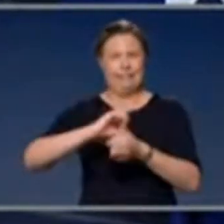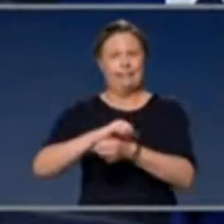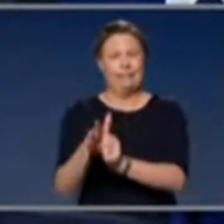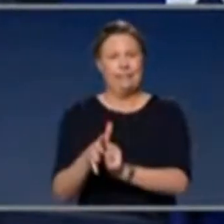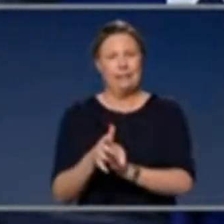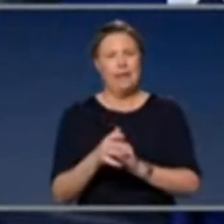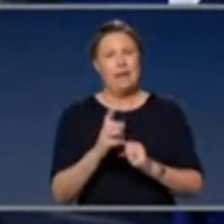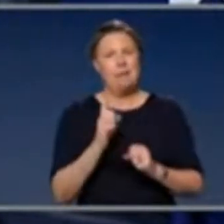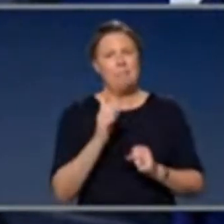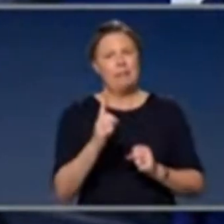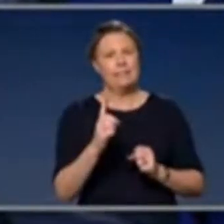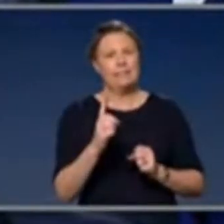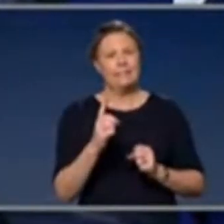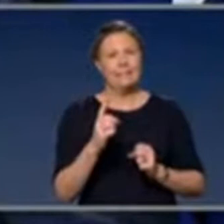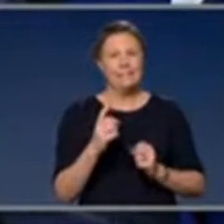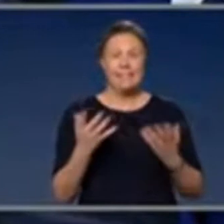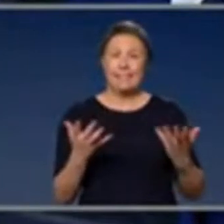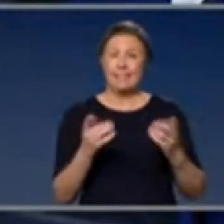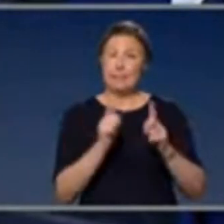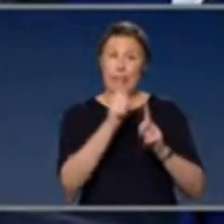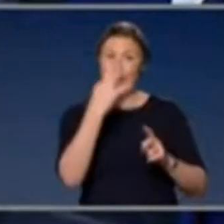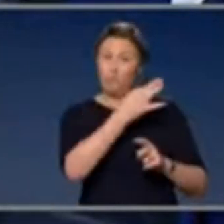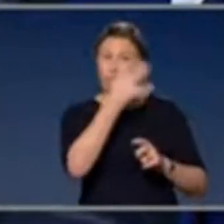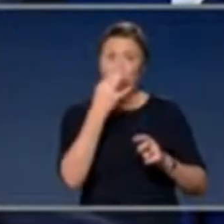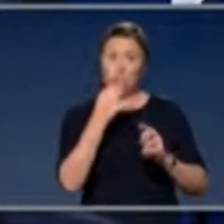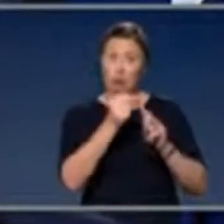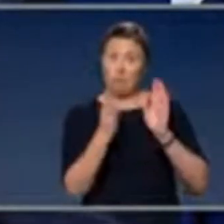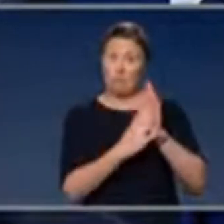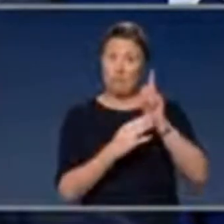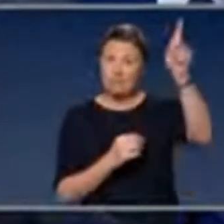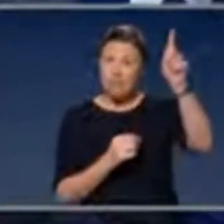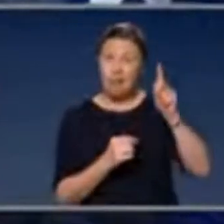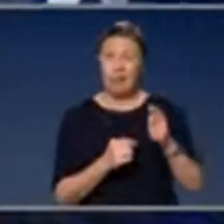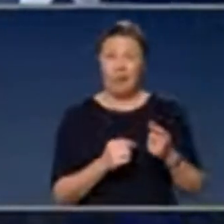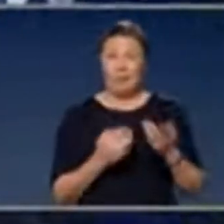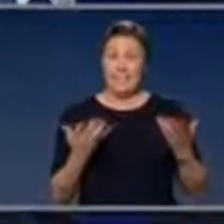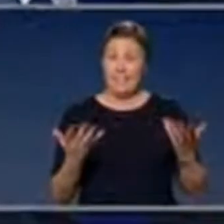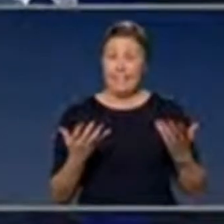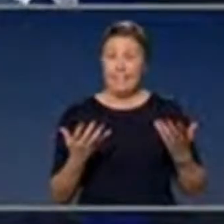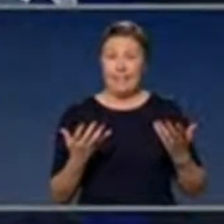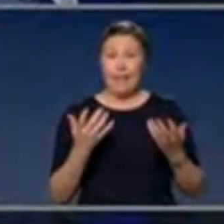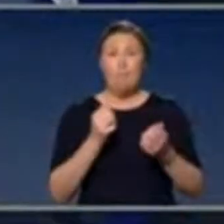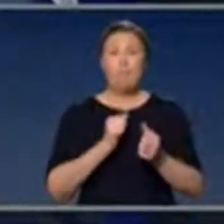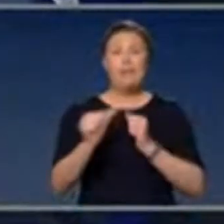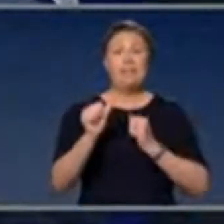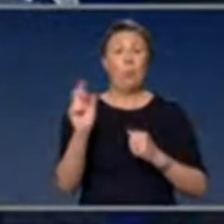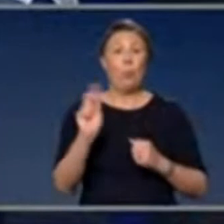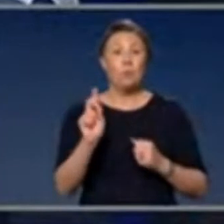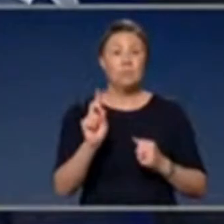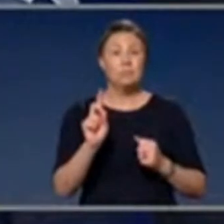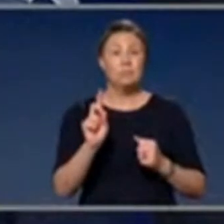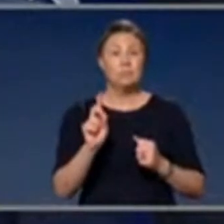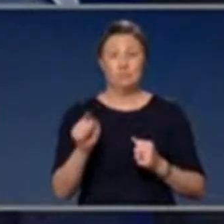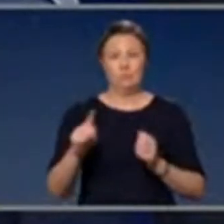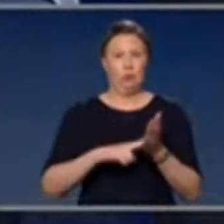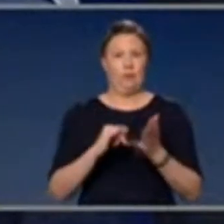the point that you have made and the one that President Macron has made. And if you want a good demonstration of how you do that well, go